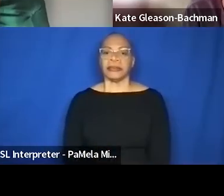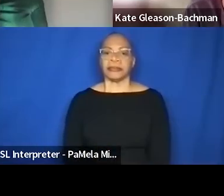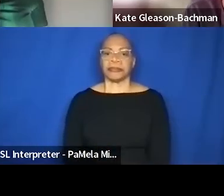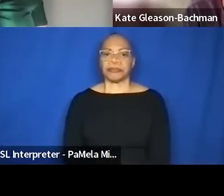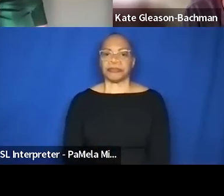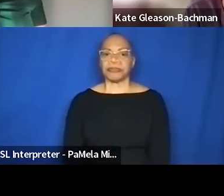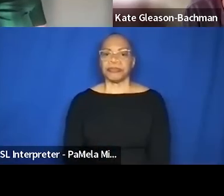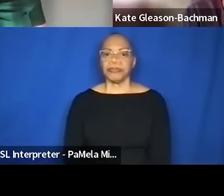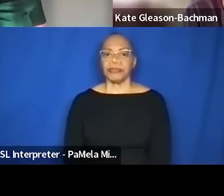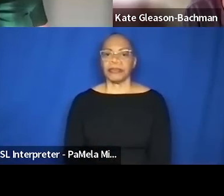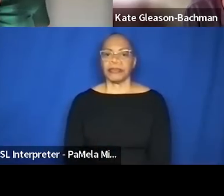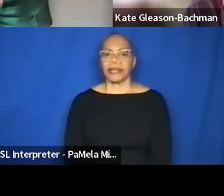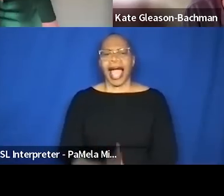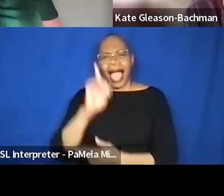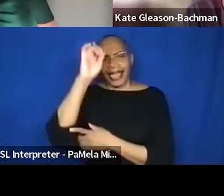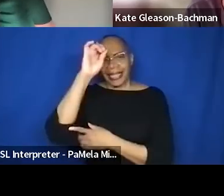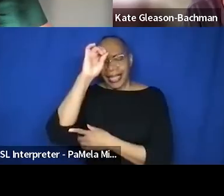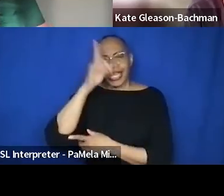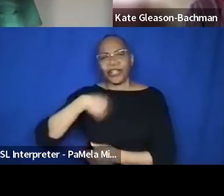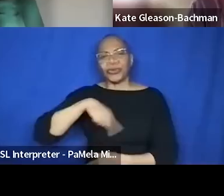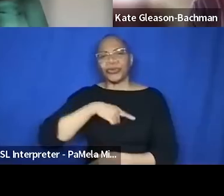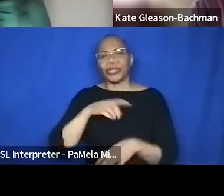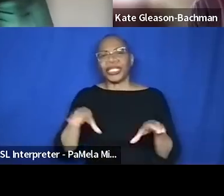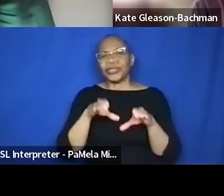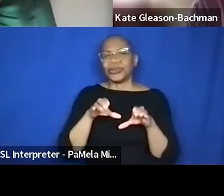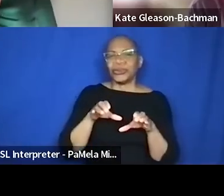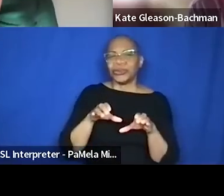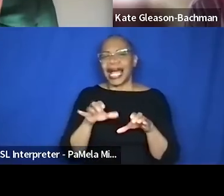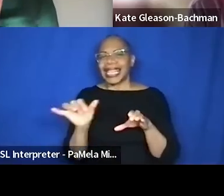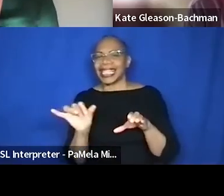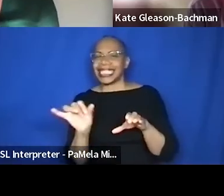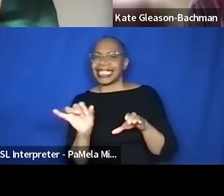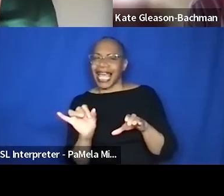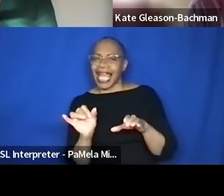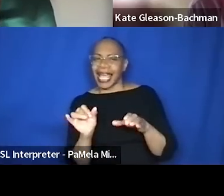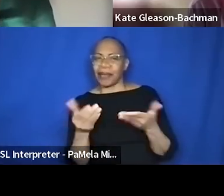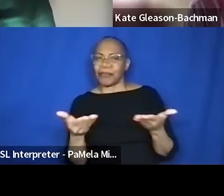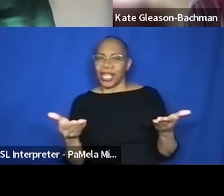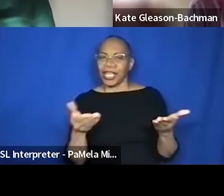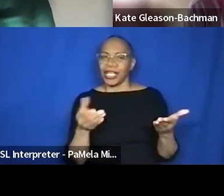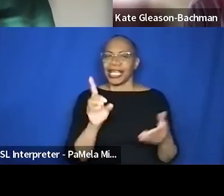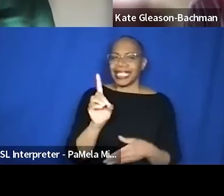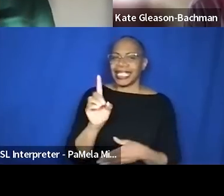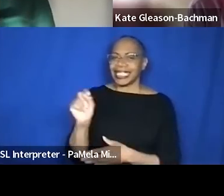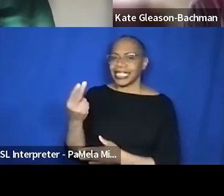So I kind of think we do a little bit something from kind of like the same thing you guys do. We always,